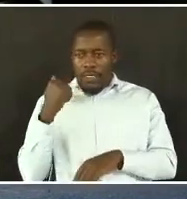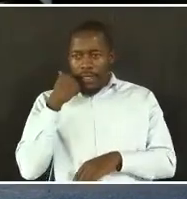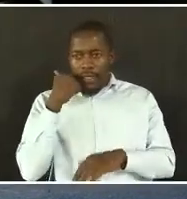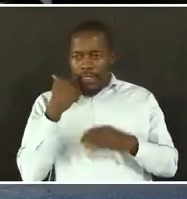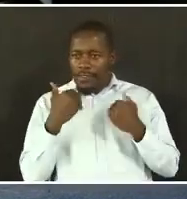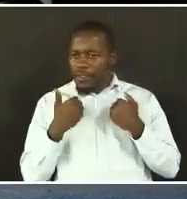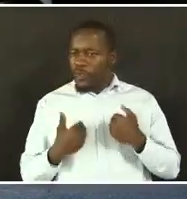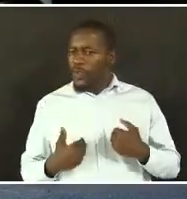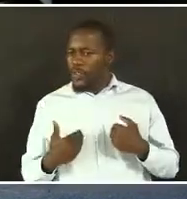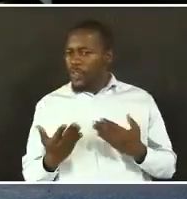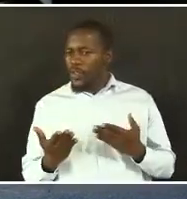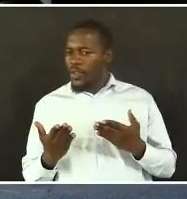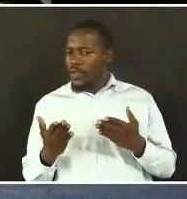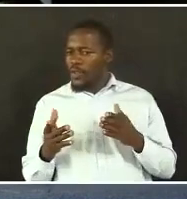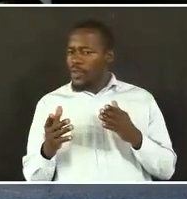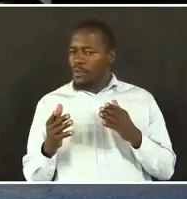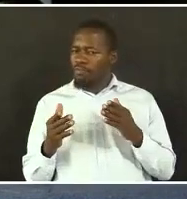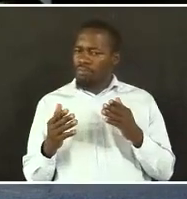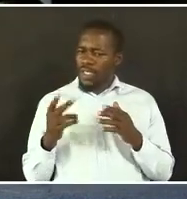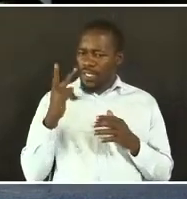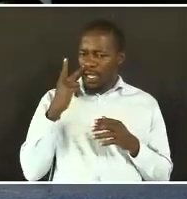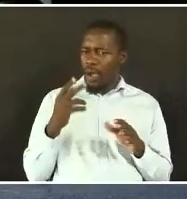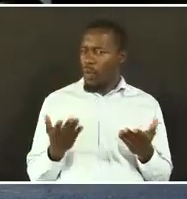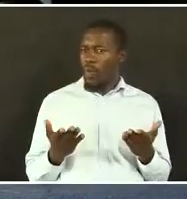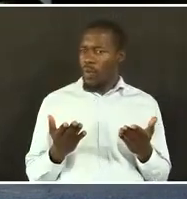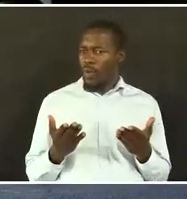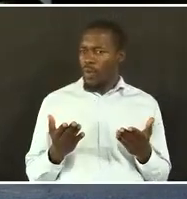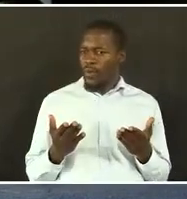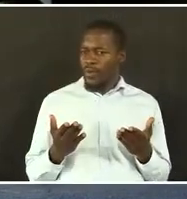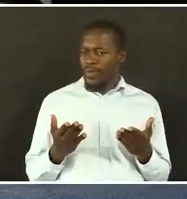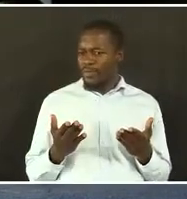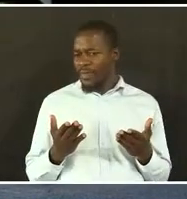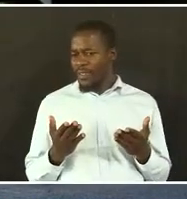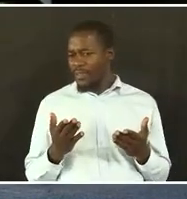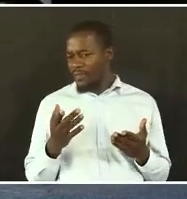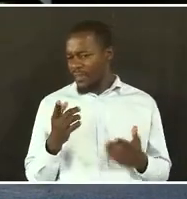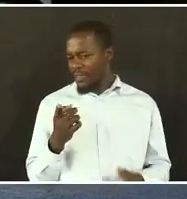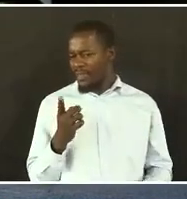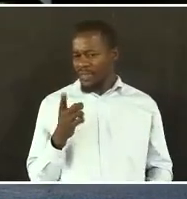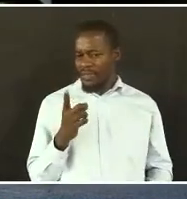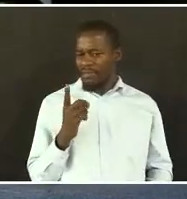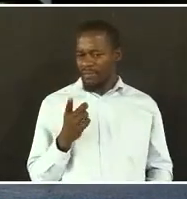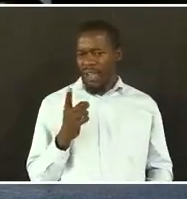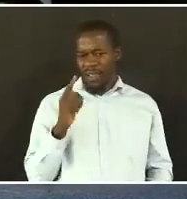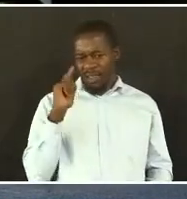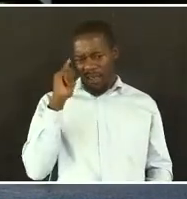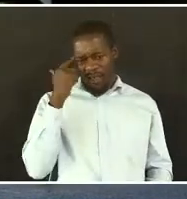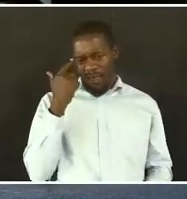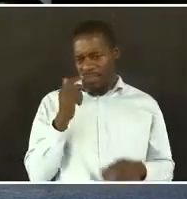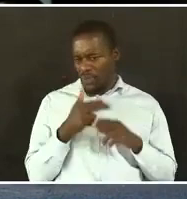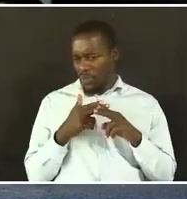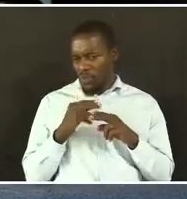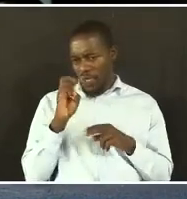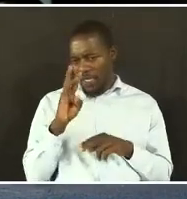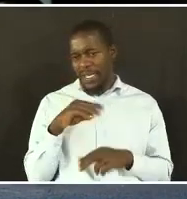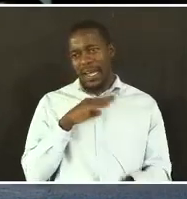unconditional positive regard. Take them as they are. In the story that we were taught this